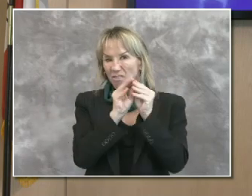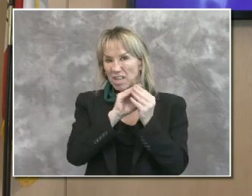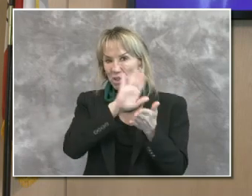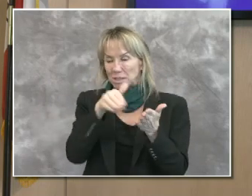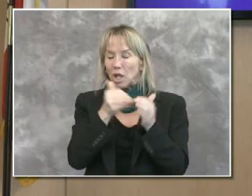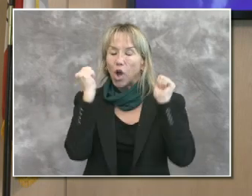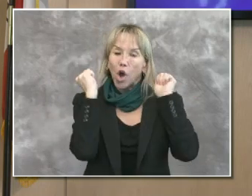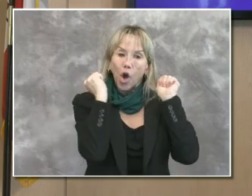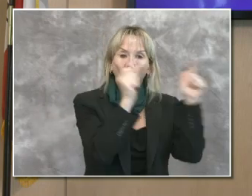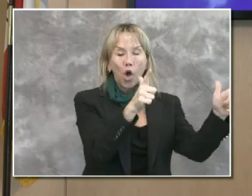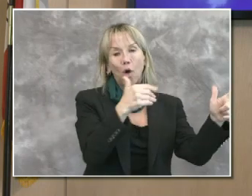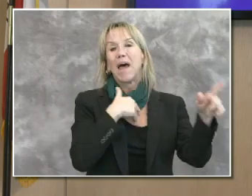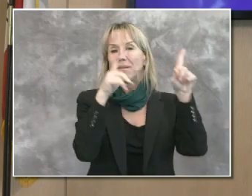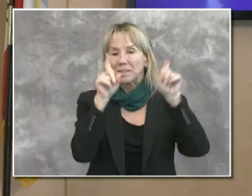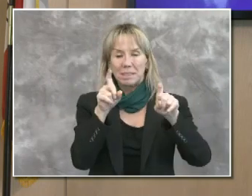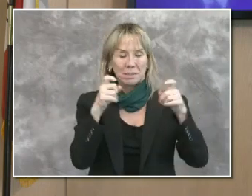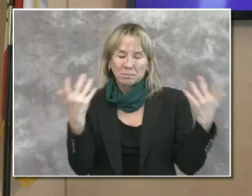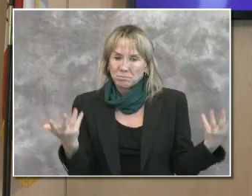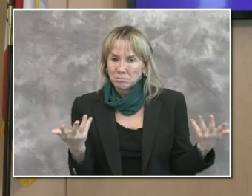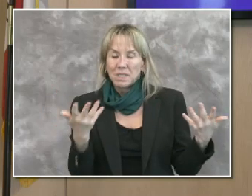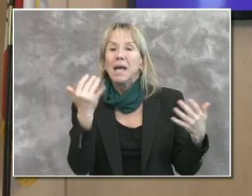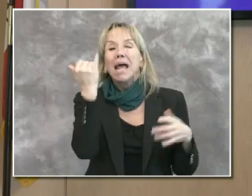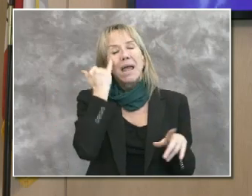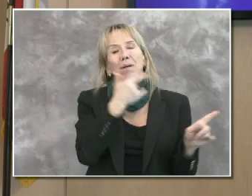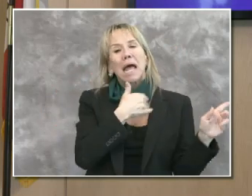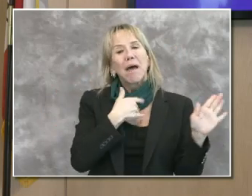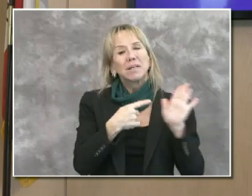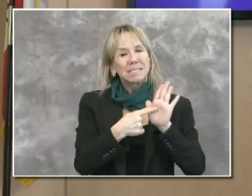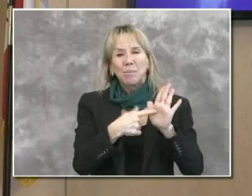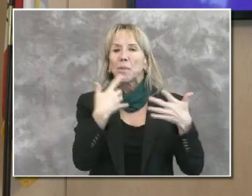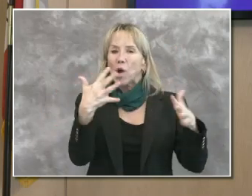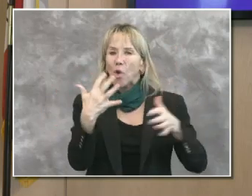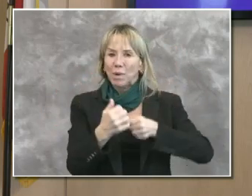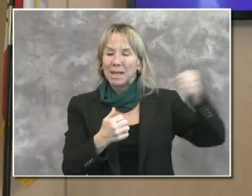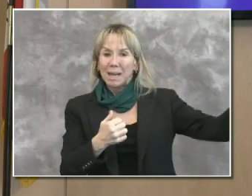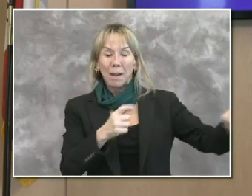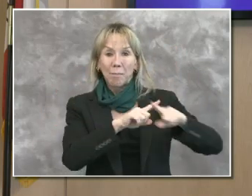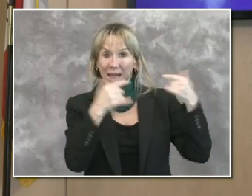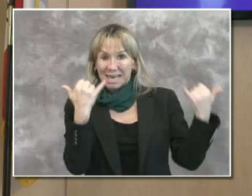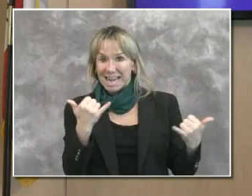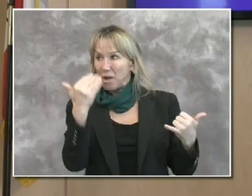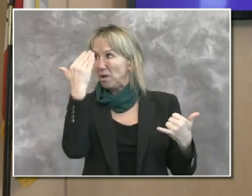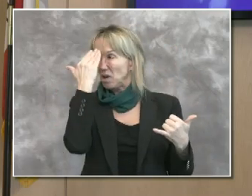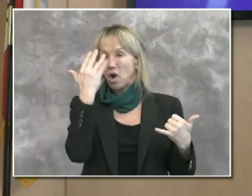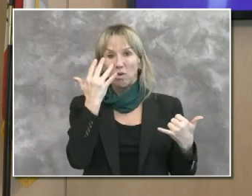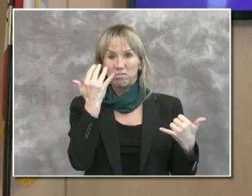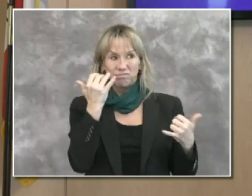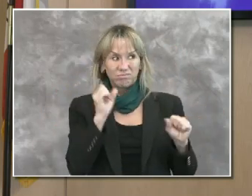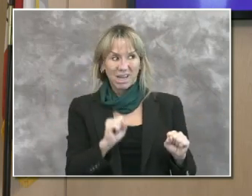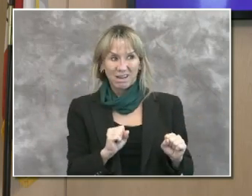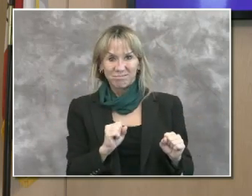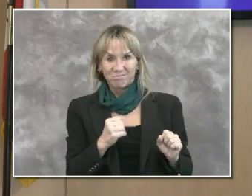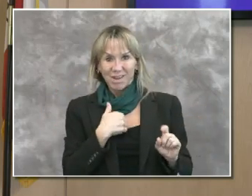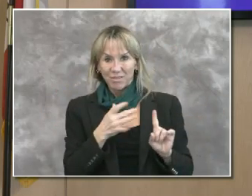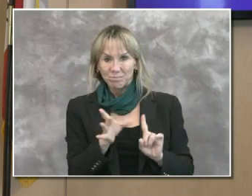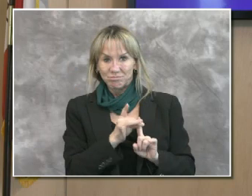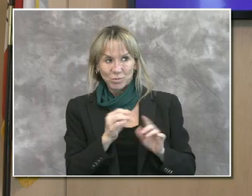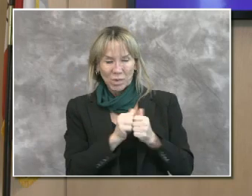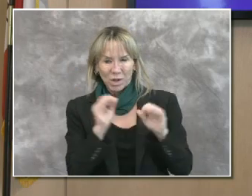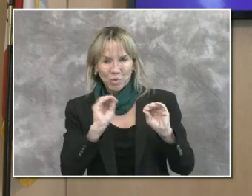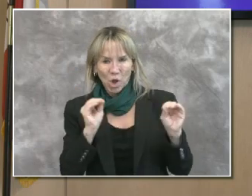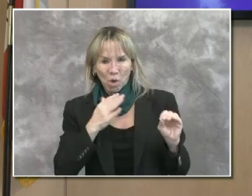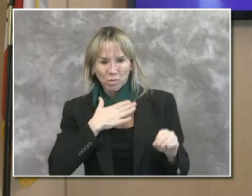all asymptomatic. If they have symptoms, they would already be removed. But we want to test those. We've got a system in place for anyone who tests positive to